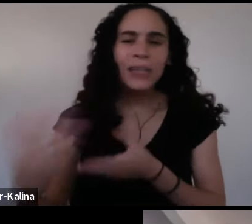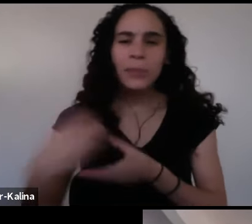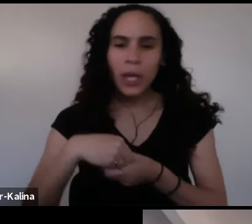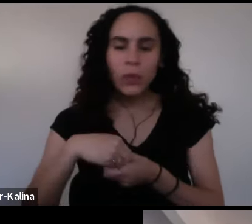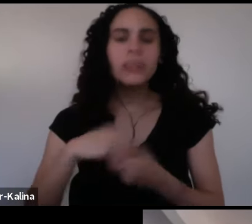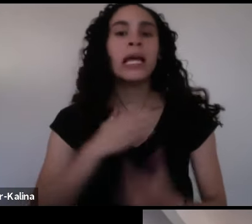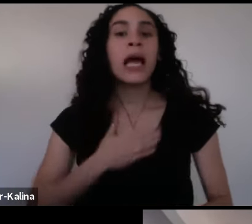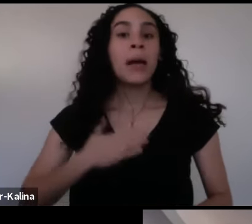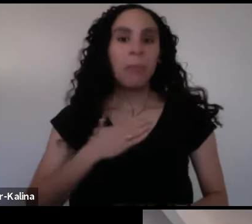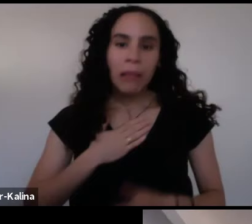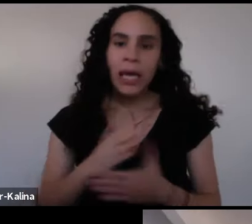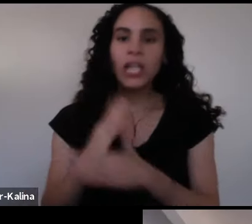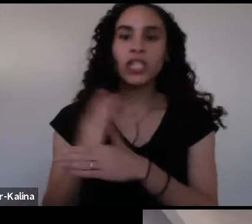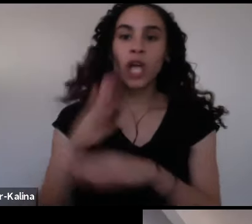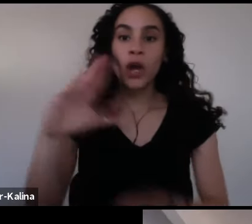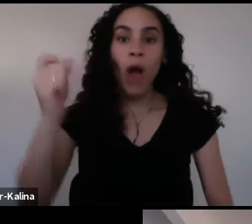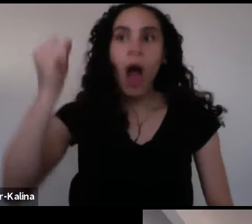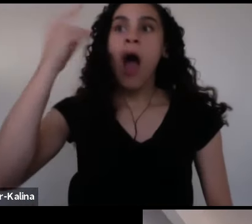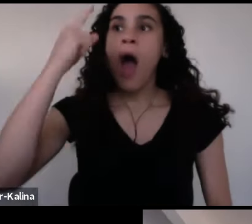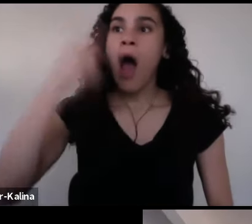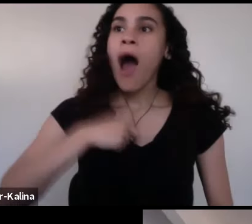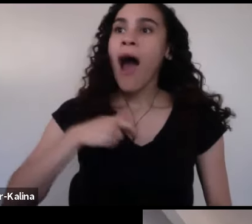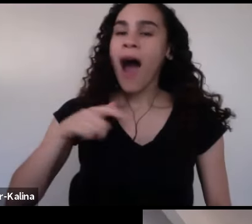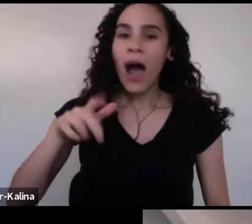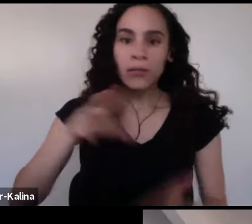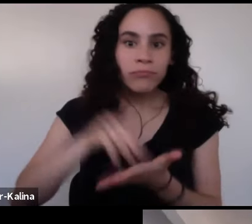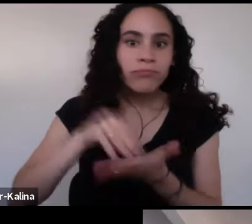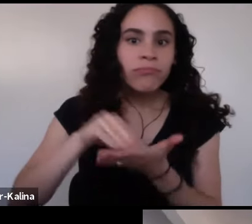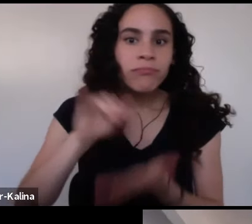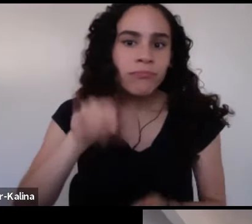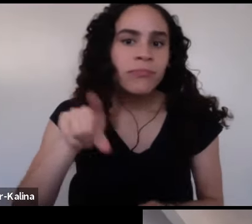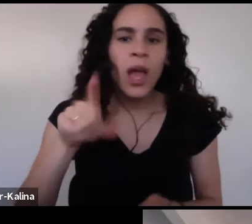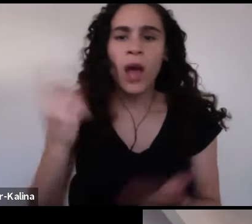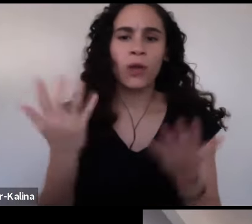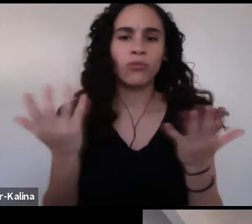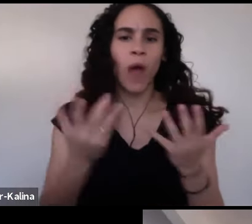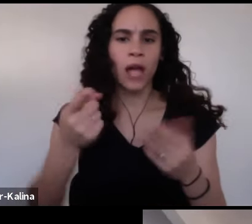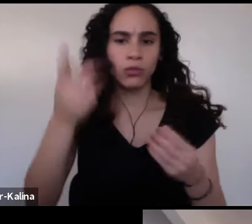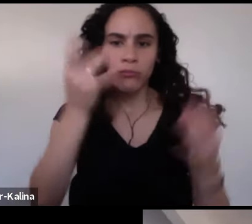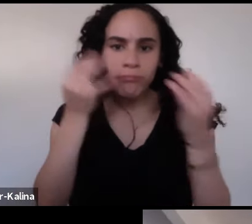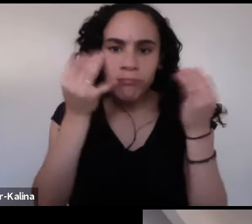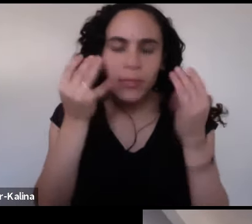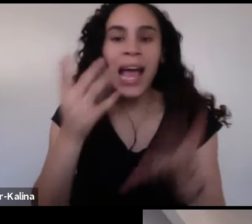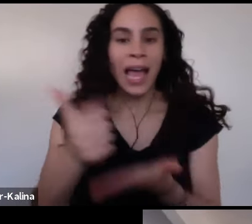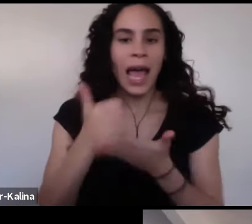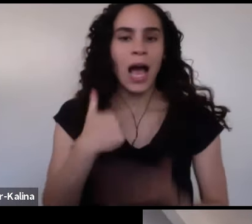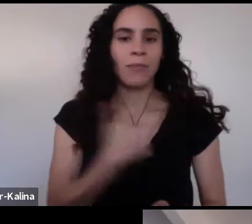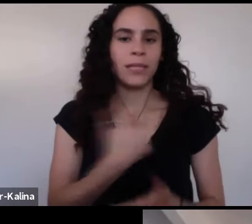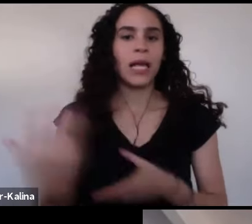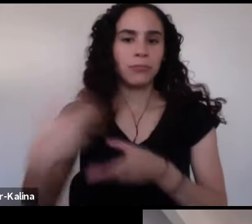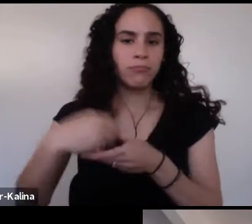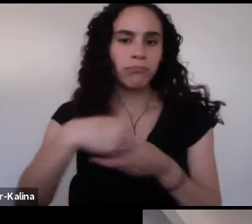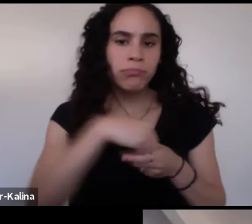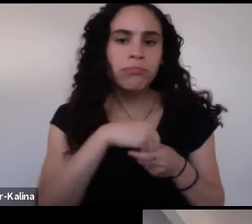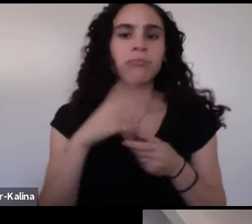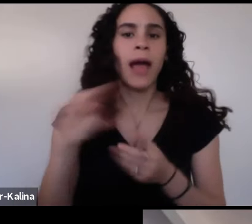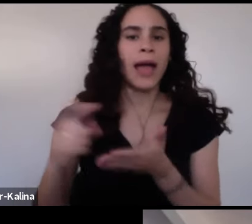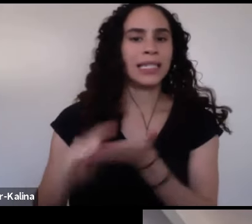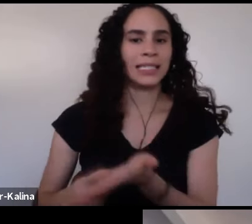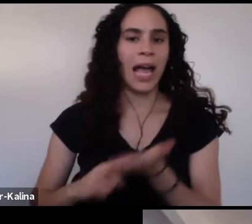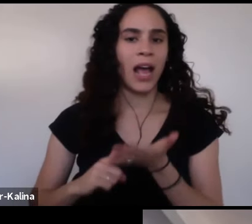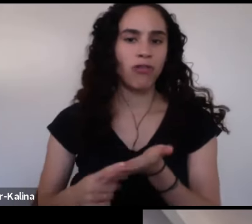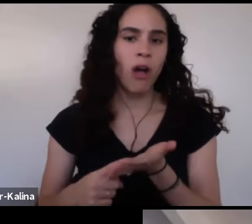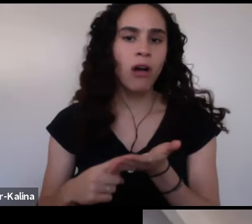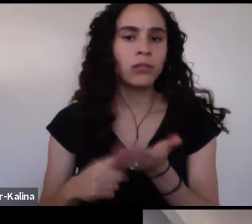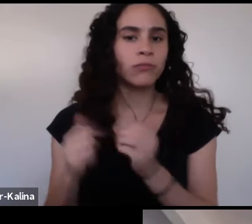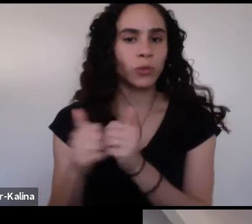aha moments and what you're learning and thinking. That helps us, that helps engage us and dialogue together.